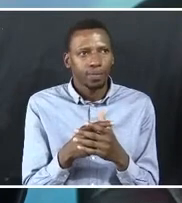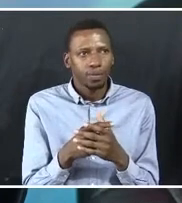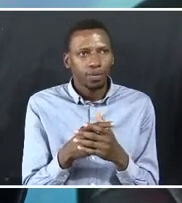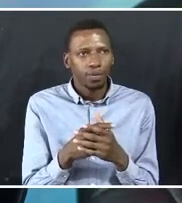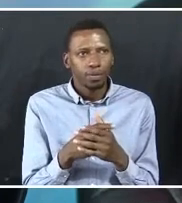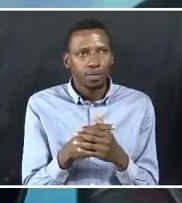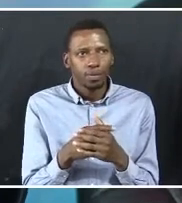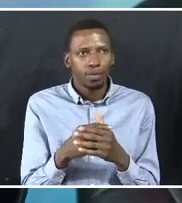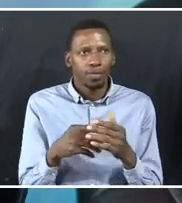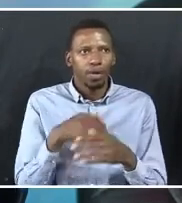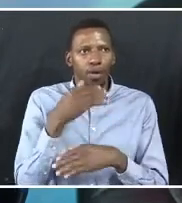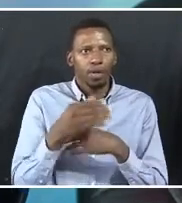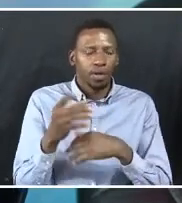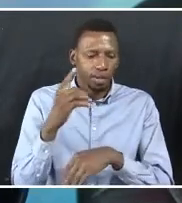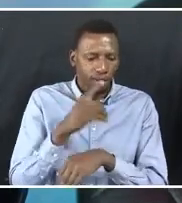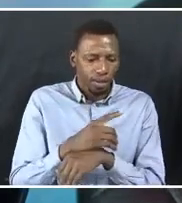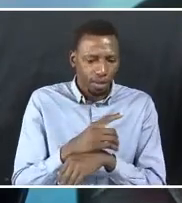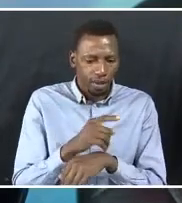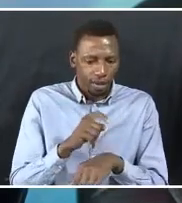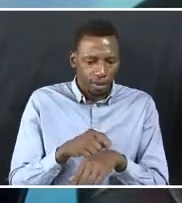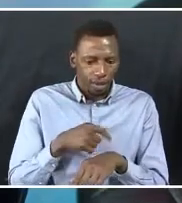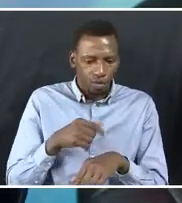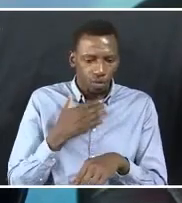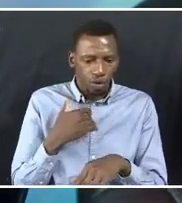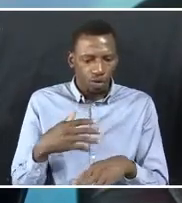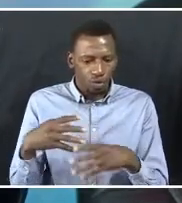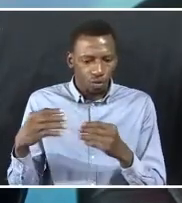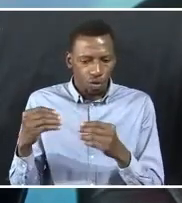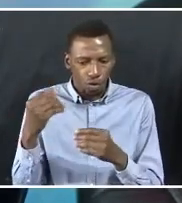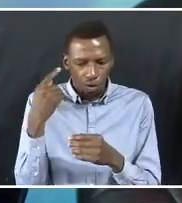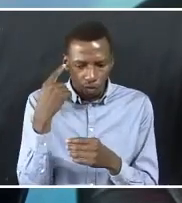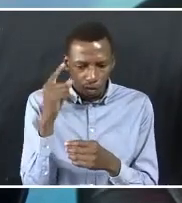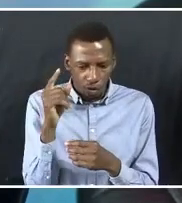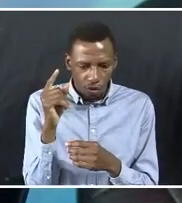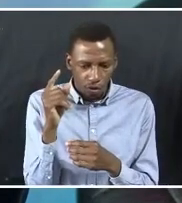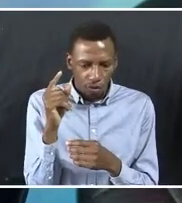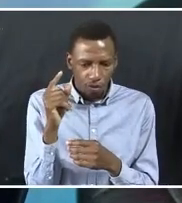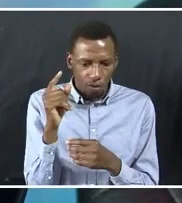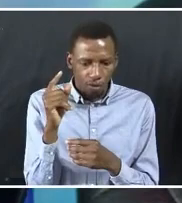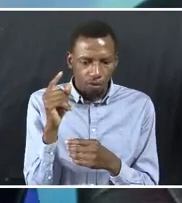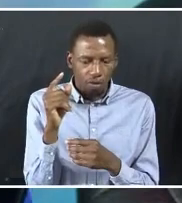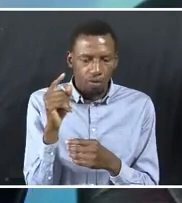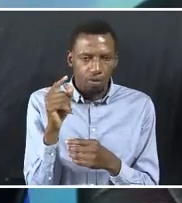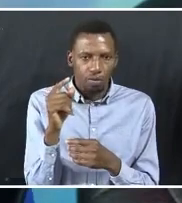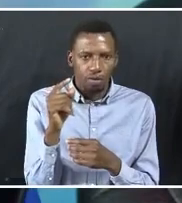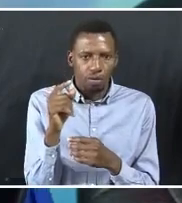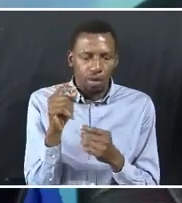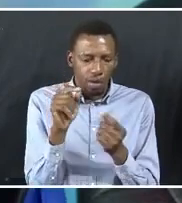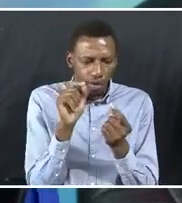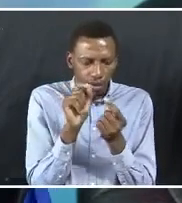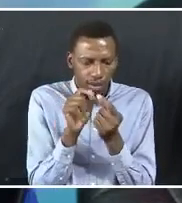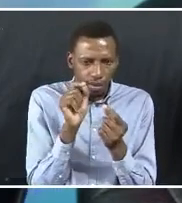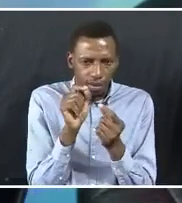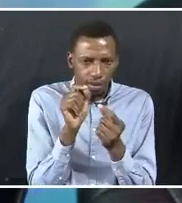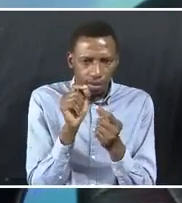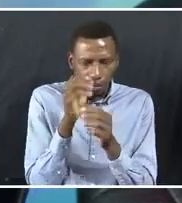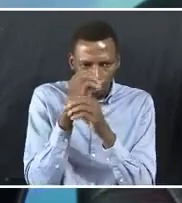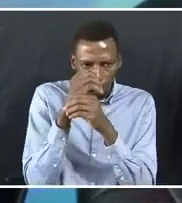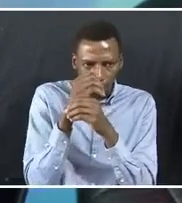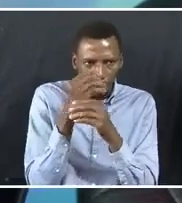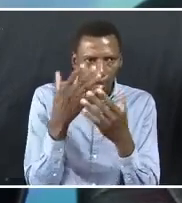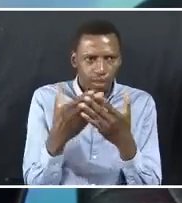the following day when we were to go for the test, something came to our